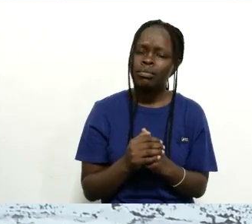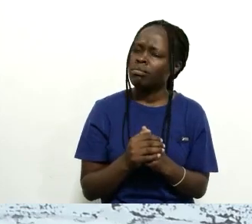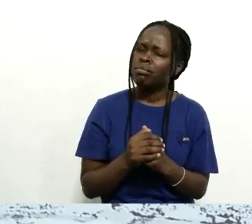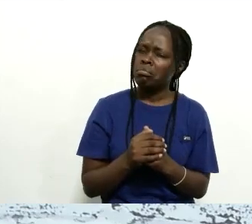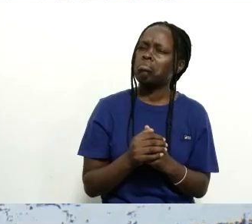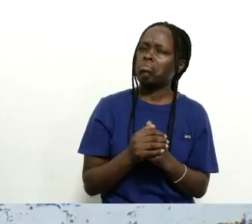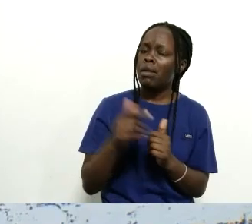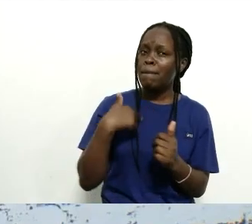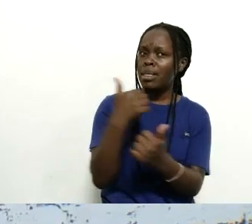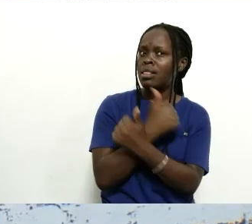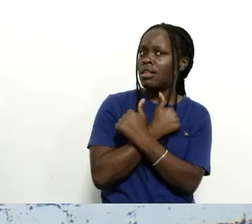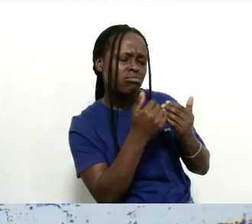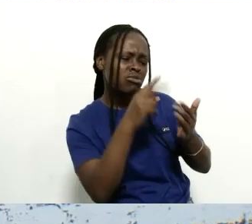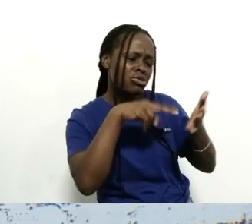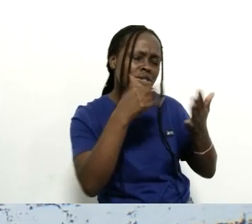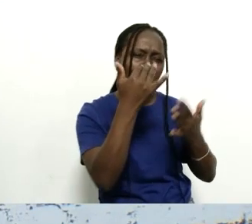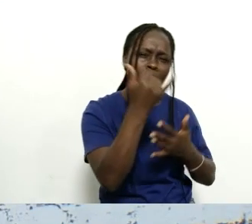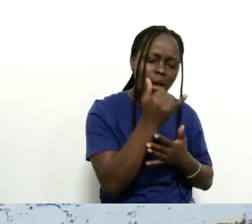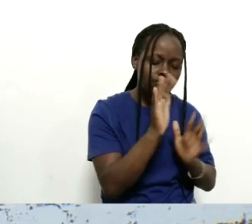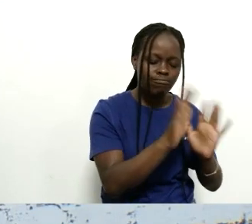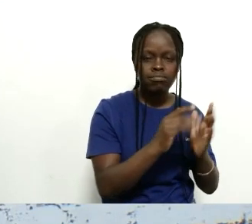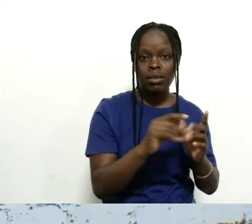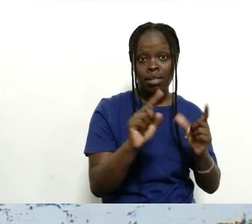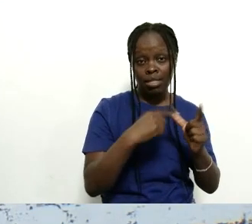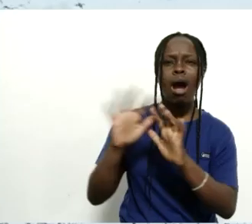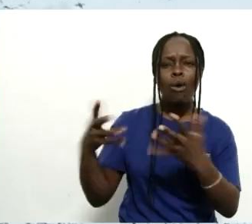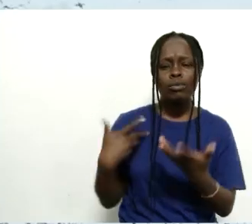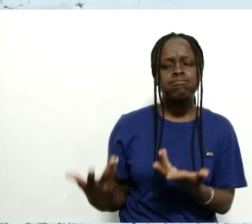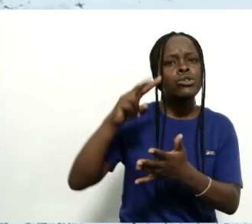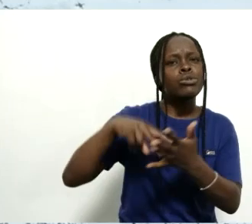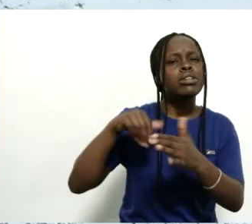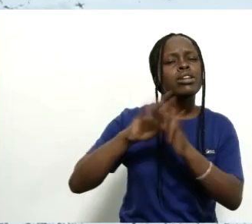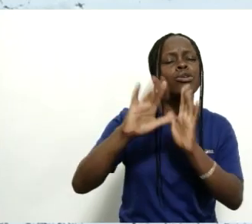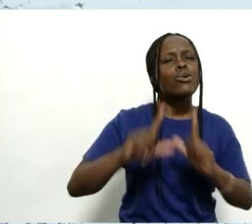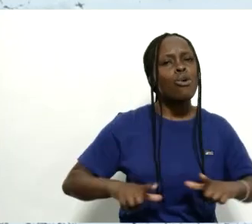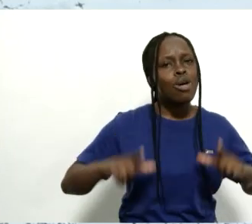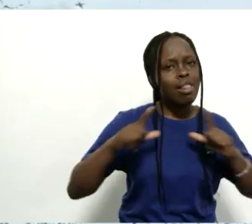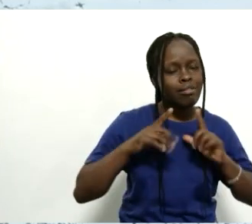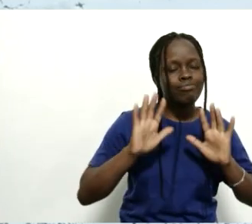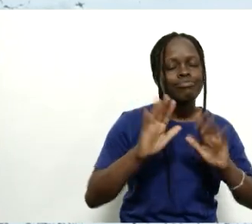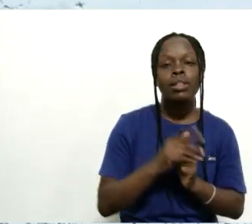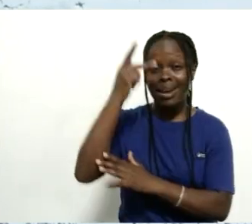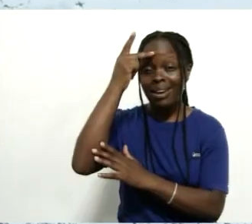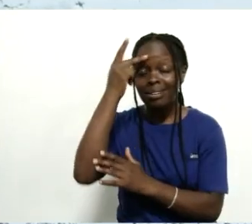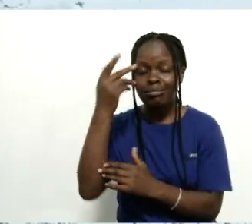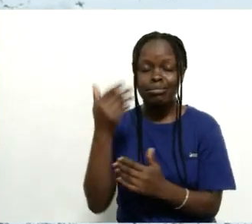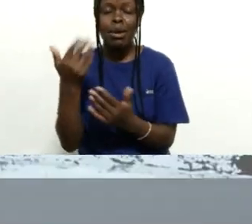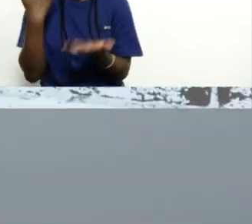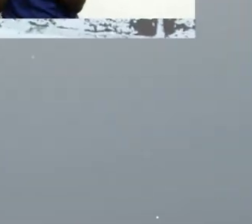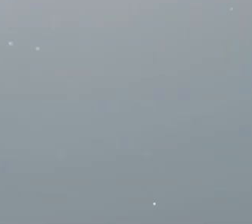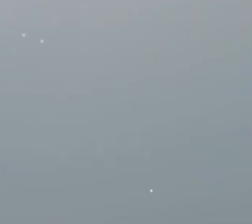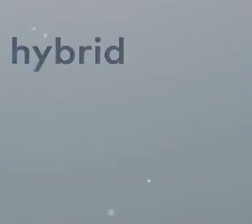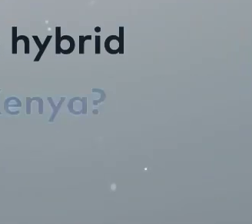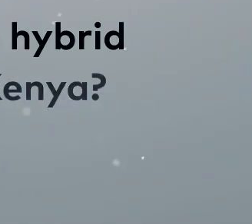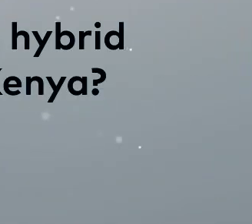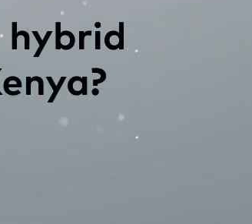you incorporate reading into your daily life? One of the major results from the project is really coming together to create this, to